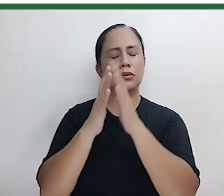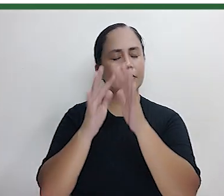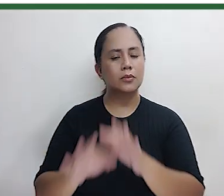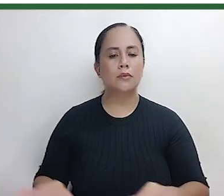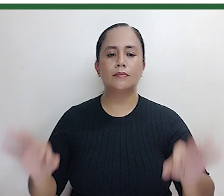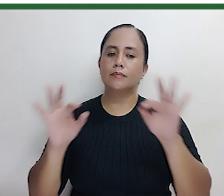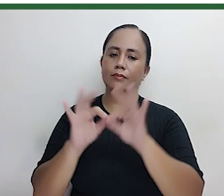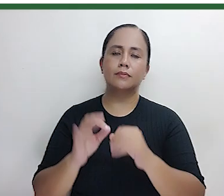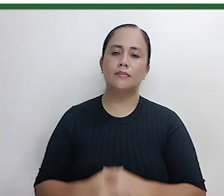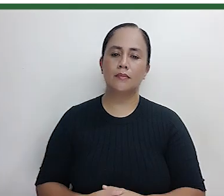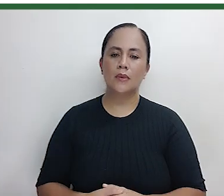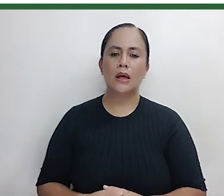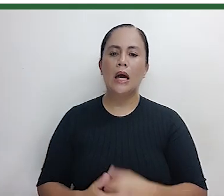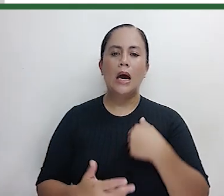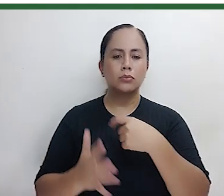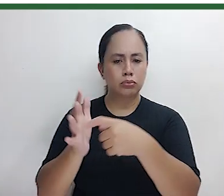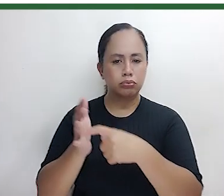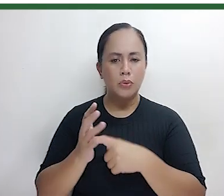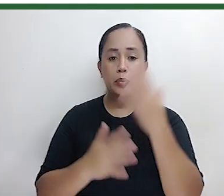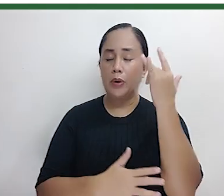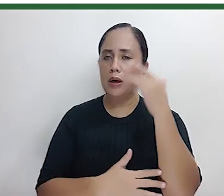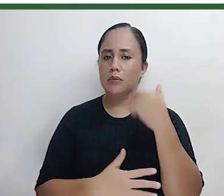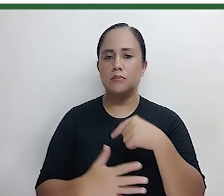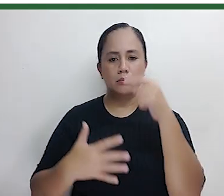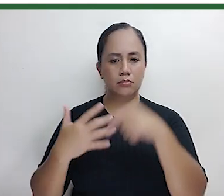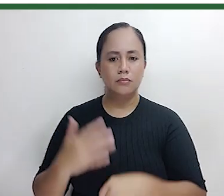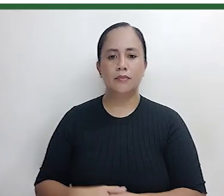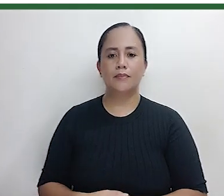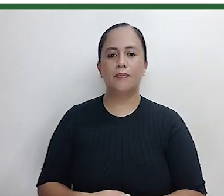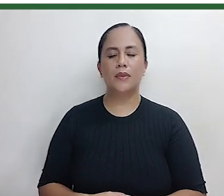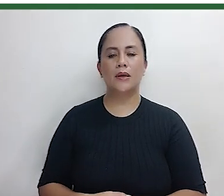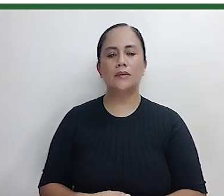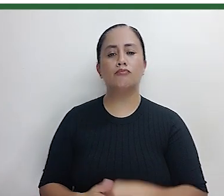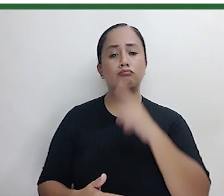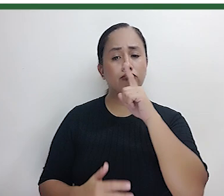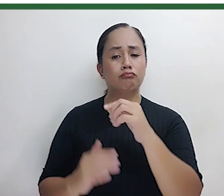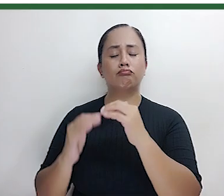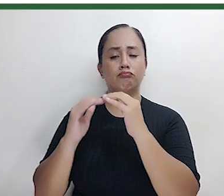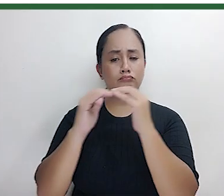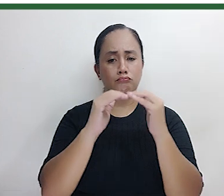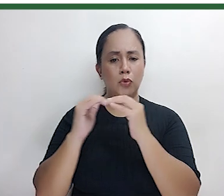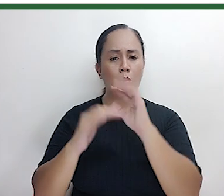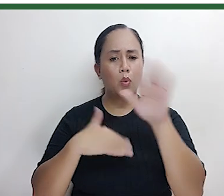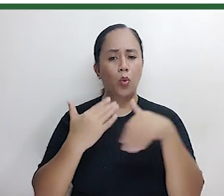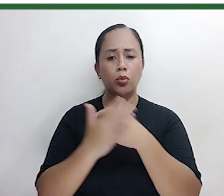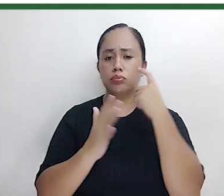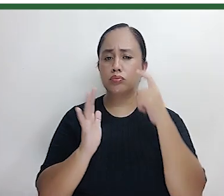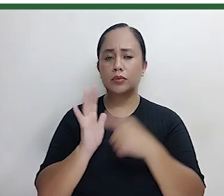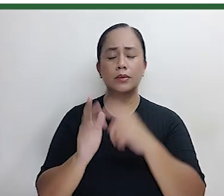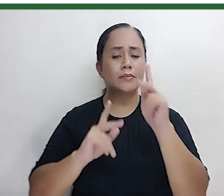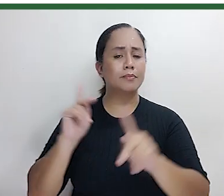Intersectional approach is critical and required because of the following. Ensuring equality